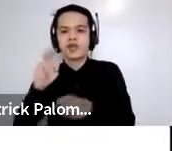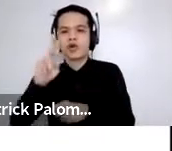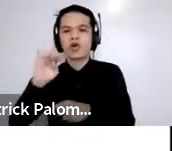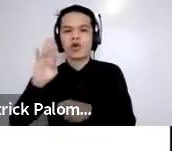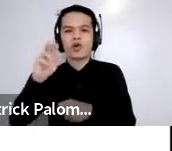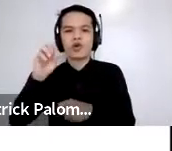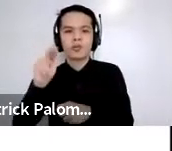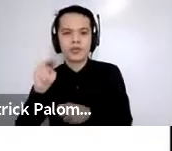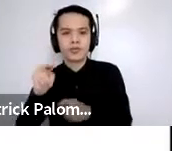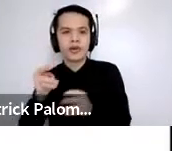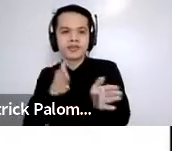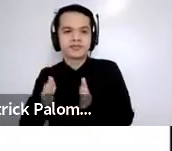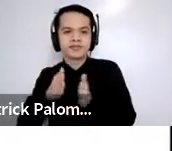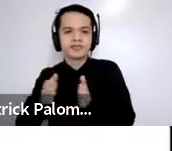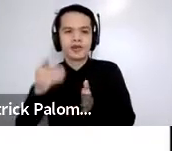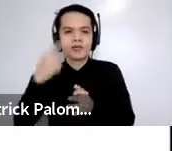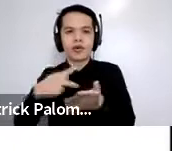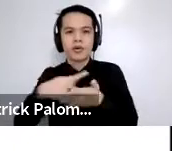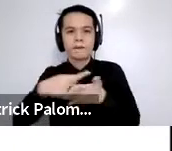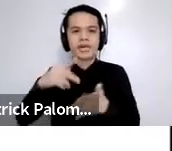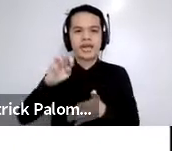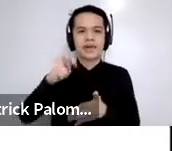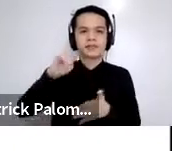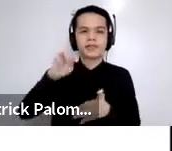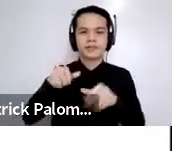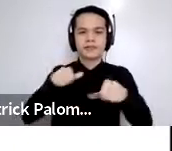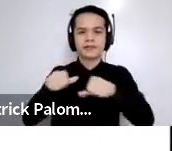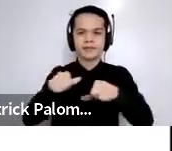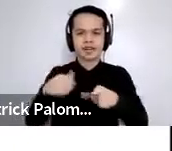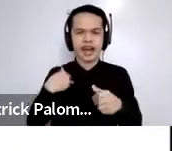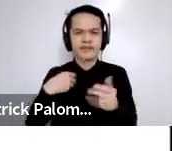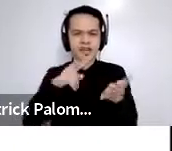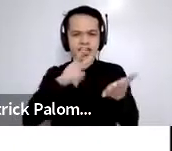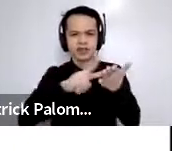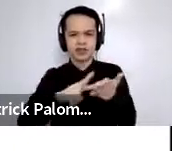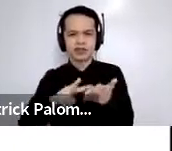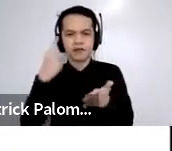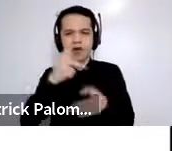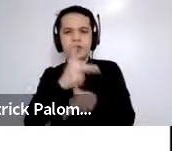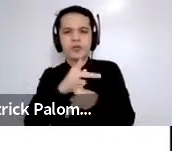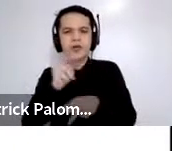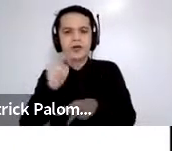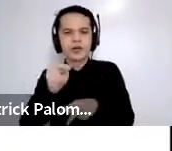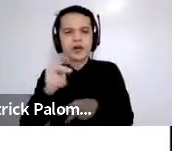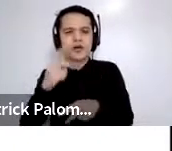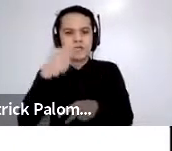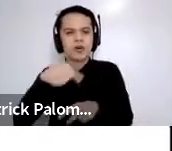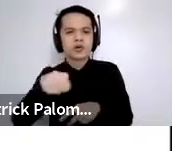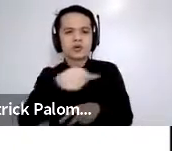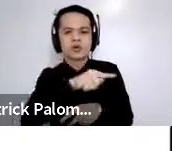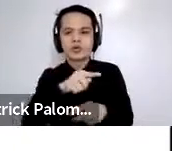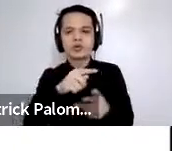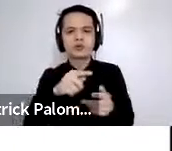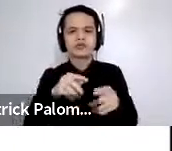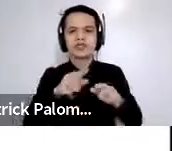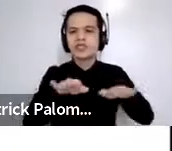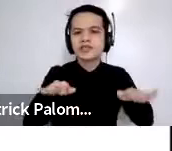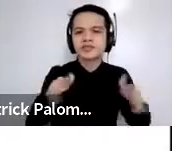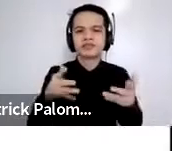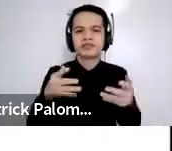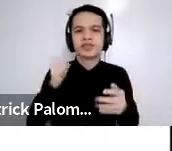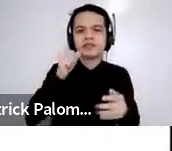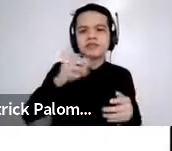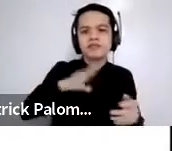project. It is a survey on the protection needs of the most vulnerable groups, children, women, people with